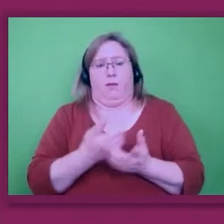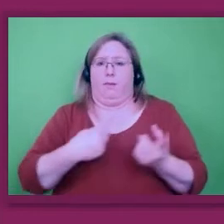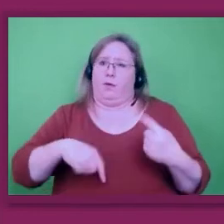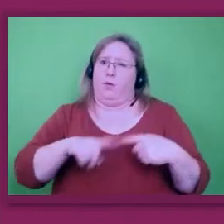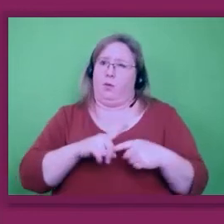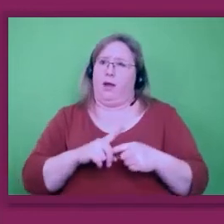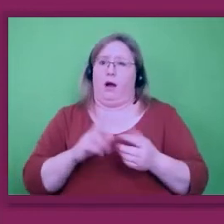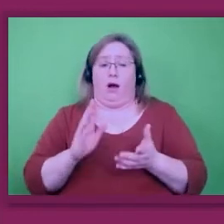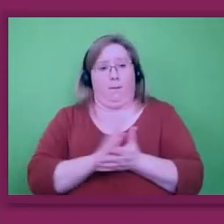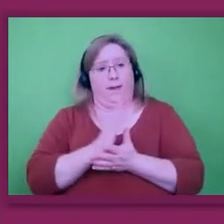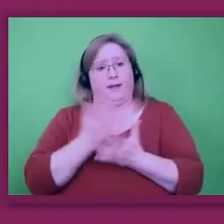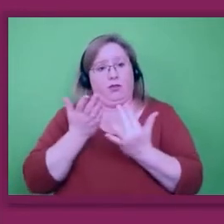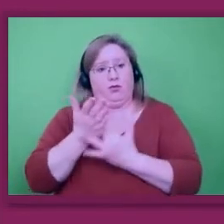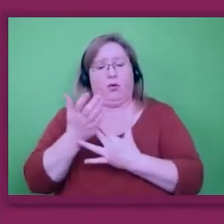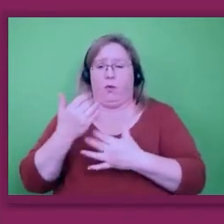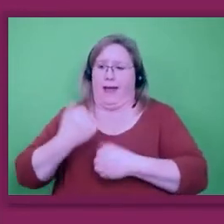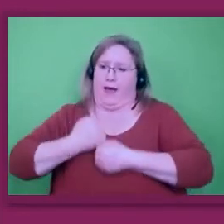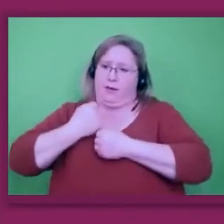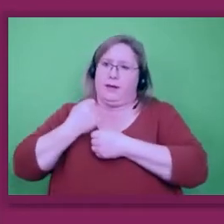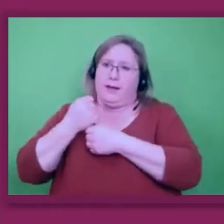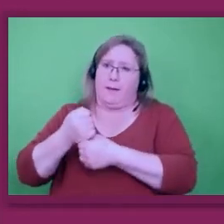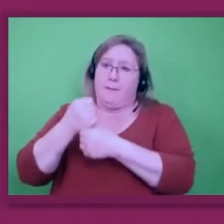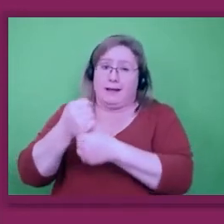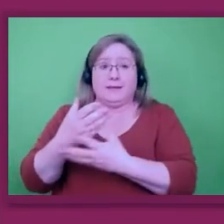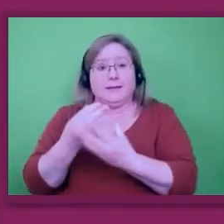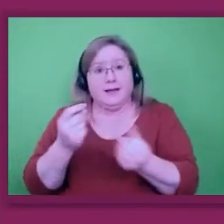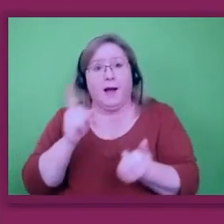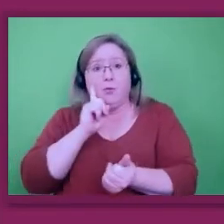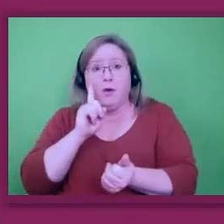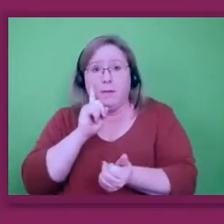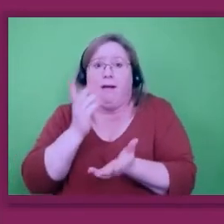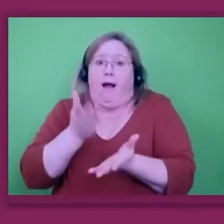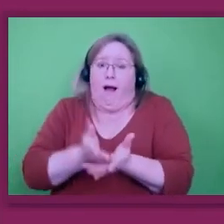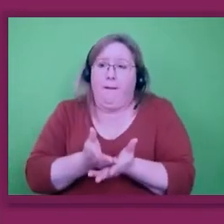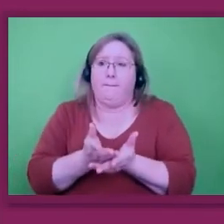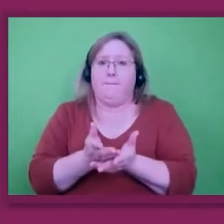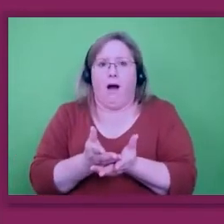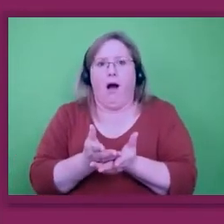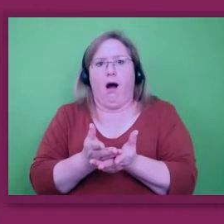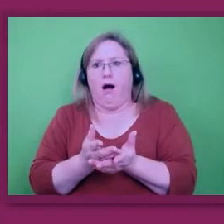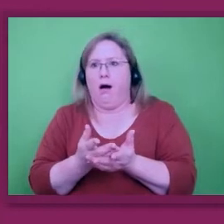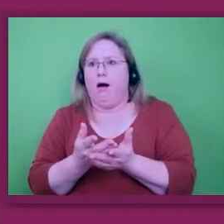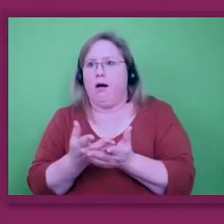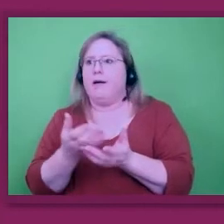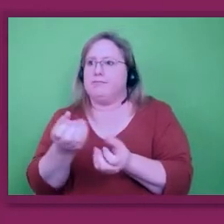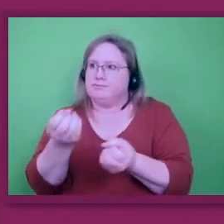our campaign, some women are reporting better experiences and are having